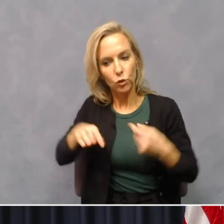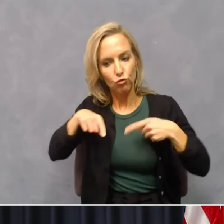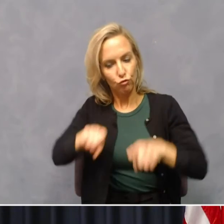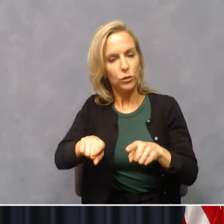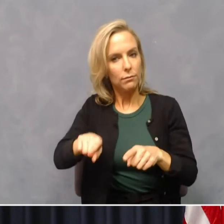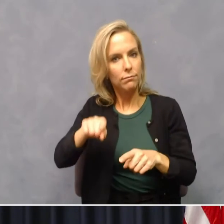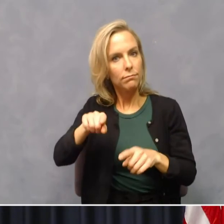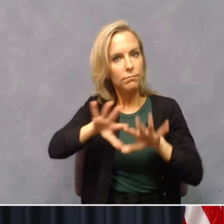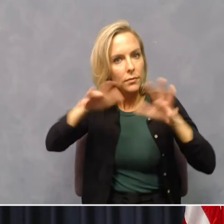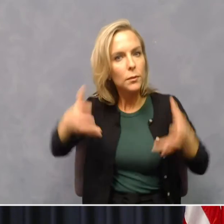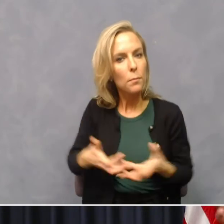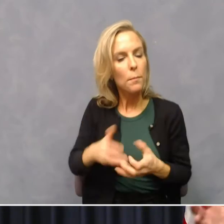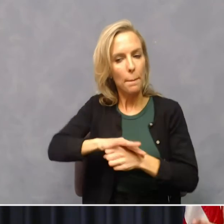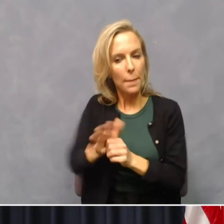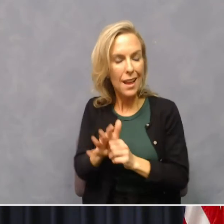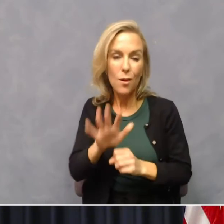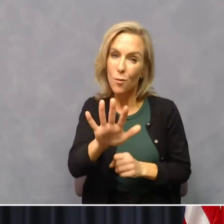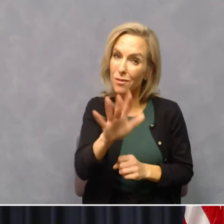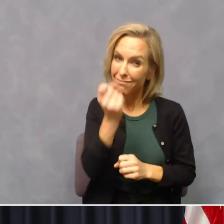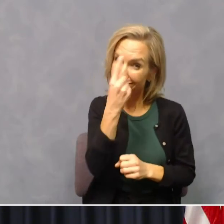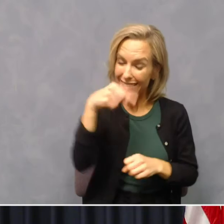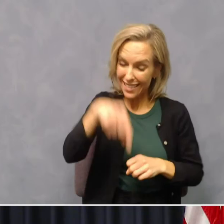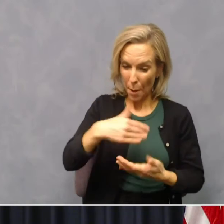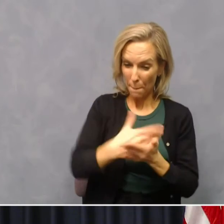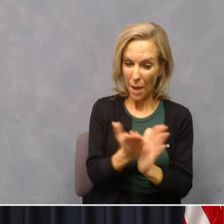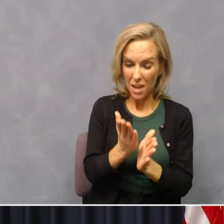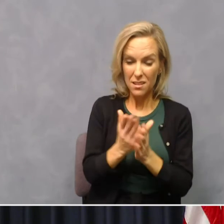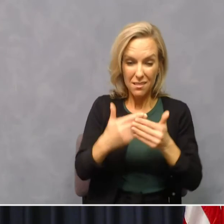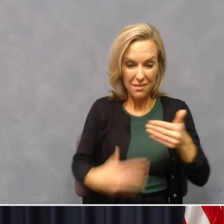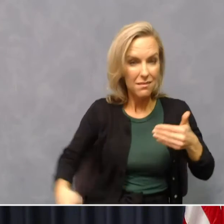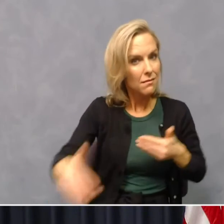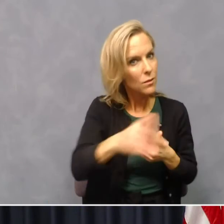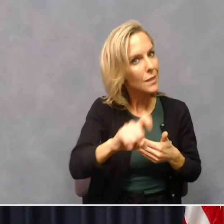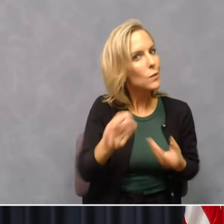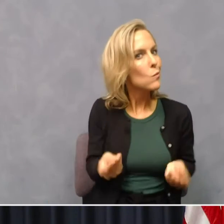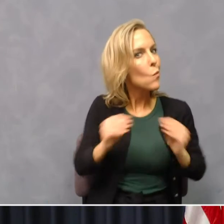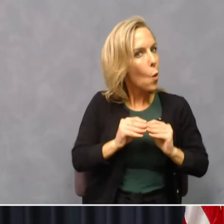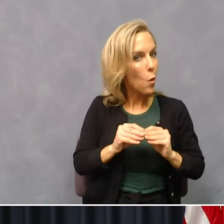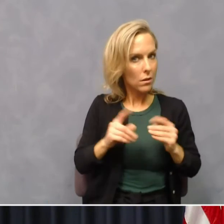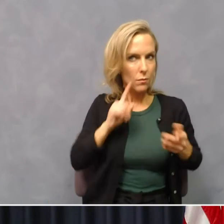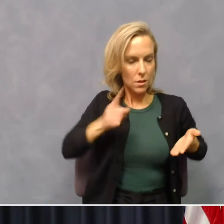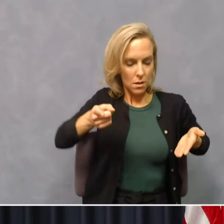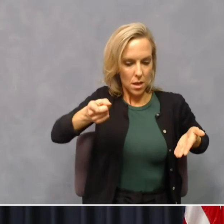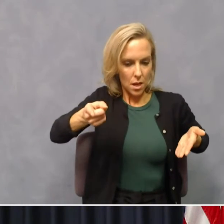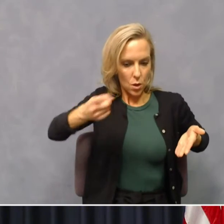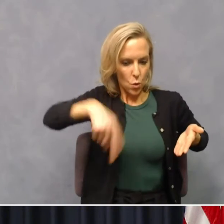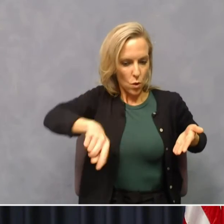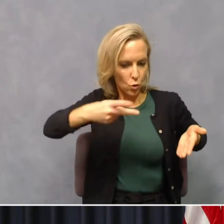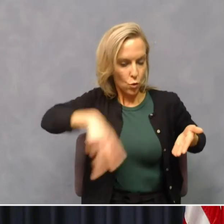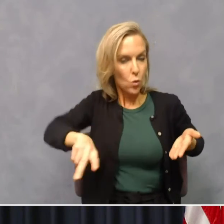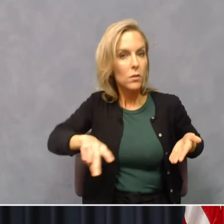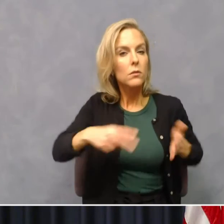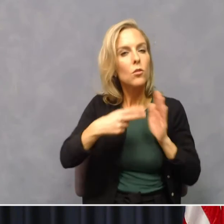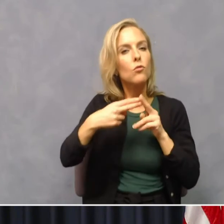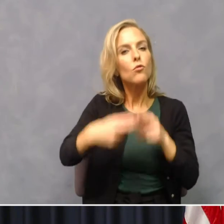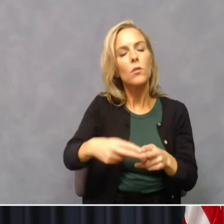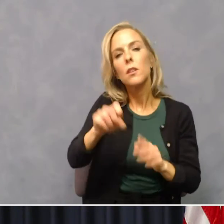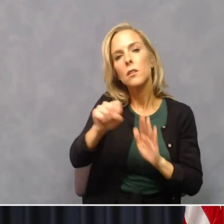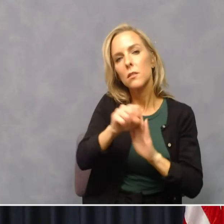our upcoming budget. Now, that's for more than a week from now when we'll do the State of the Commonwealth.